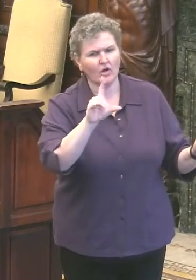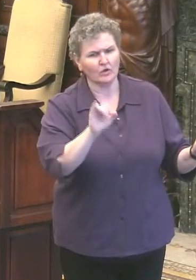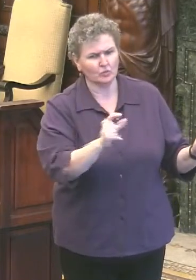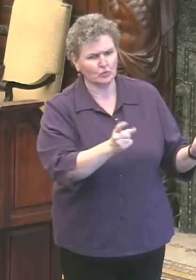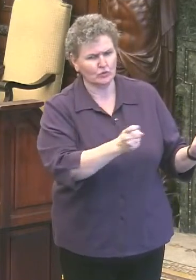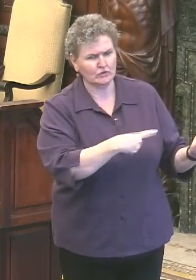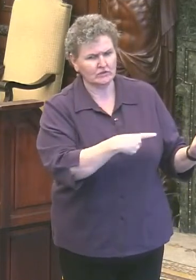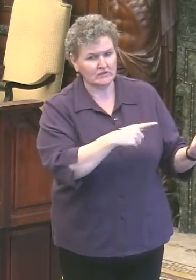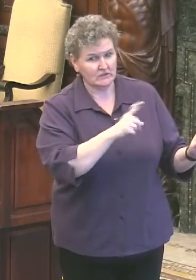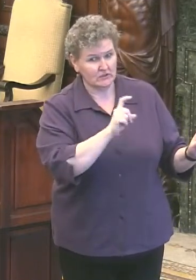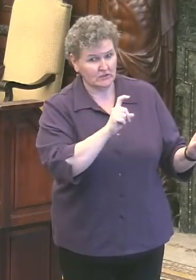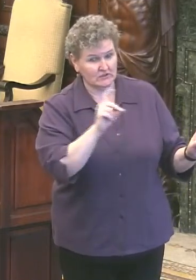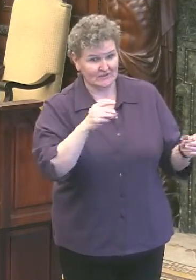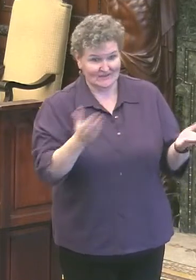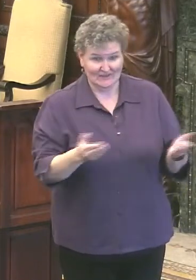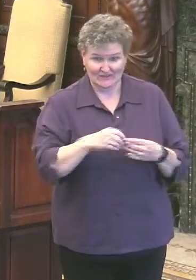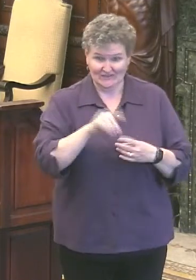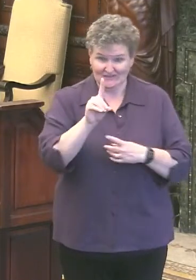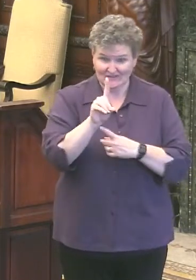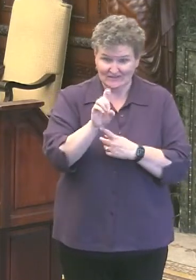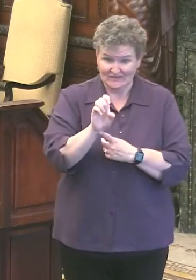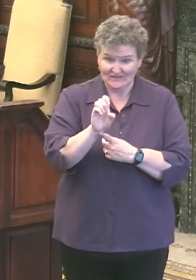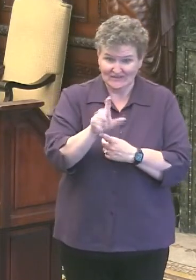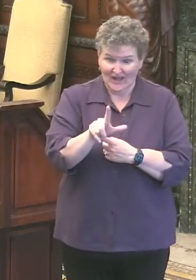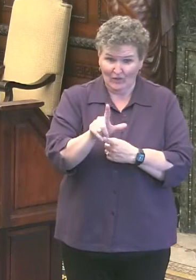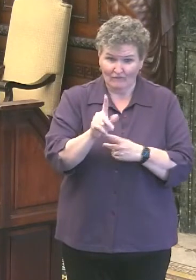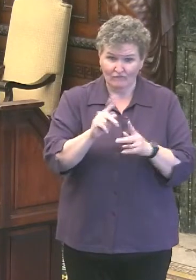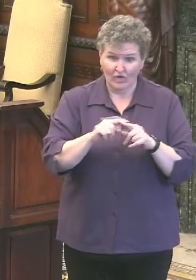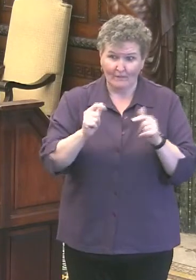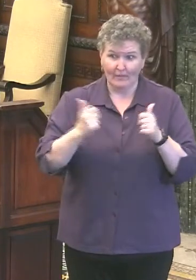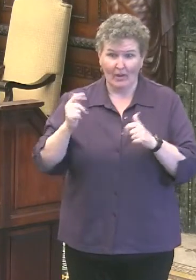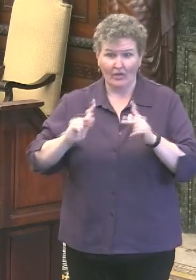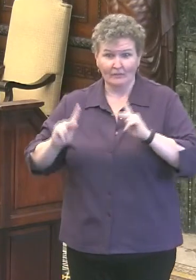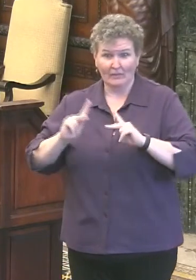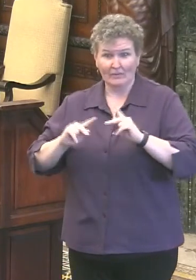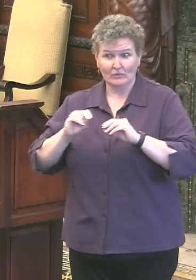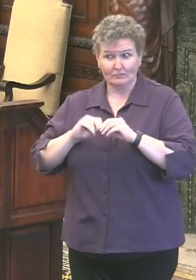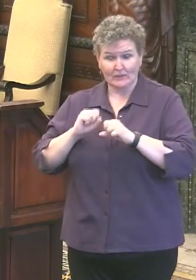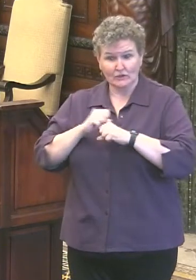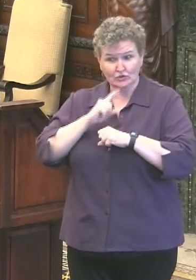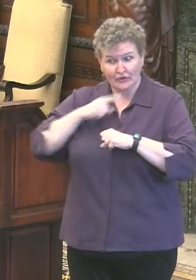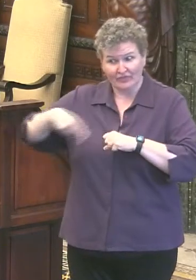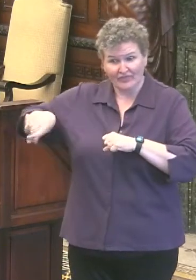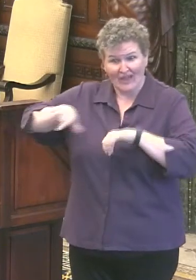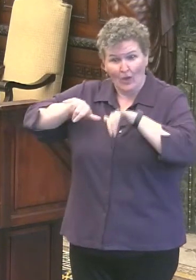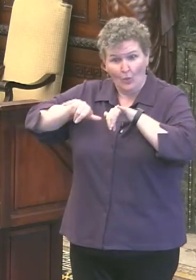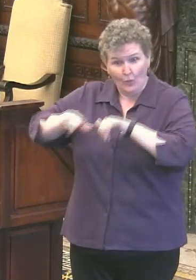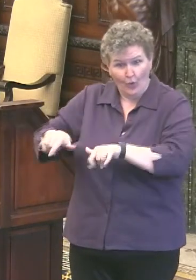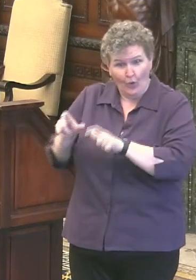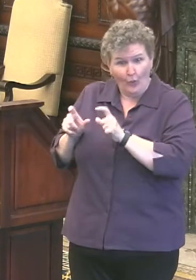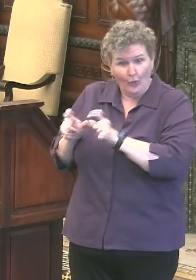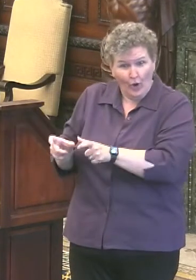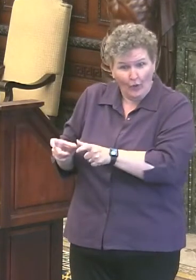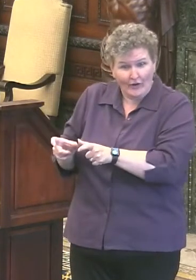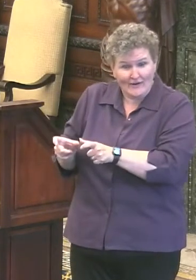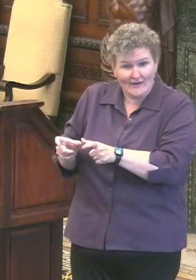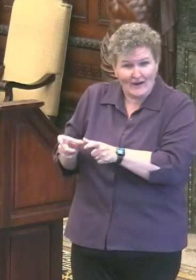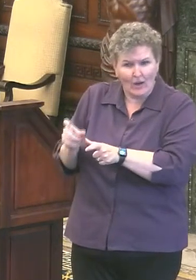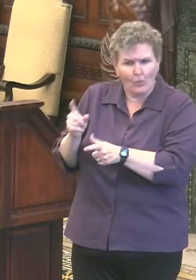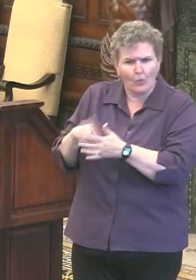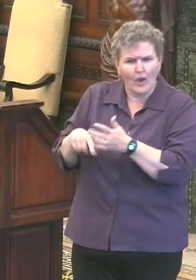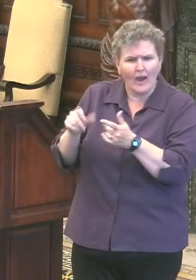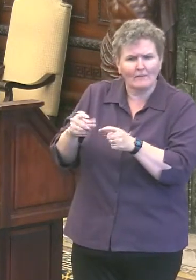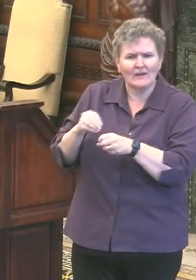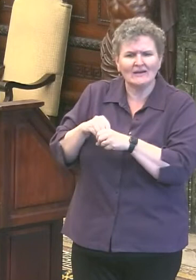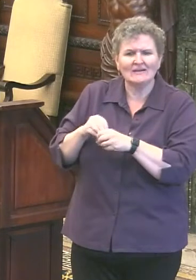as a recommendation to self-quarantine if you're coming from Delaware to the city. When did that go into effect? When did you add